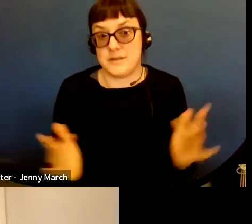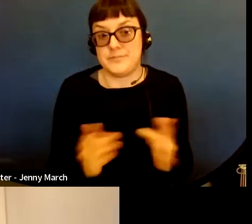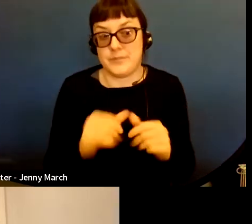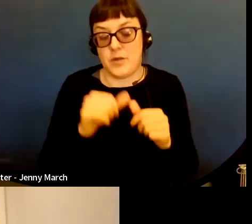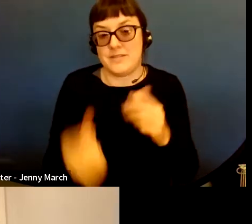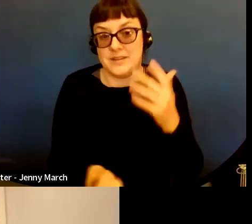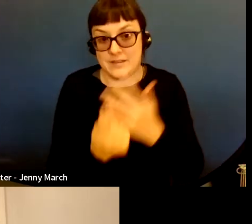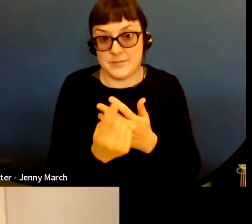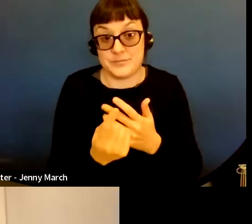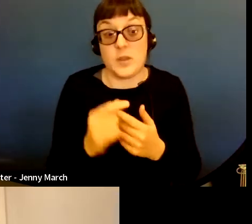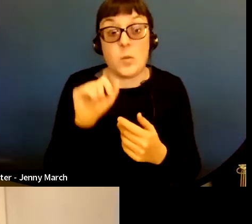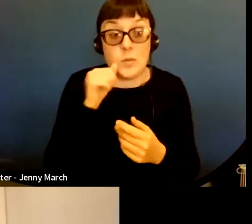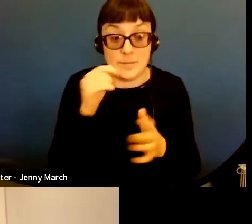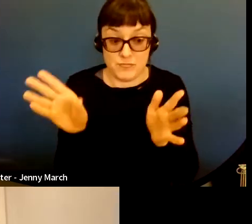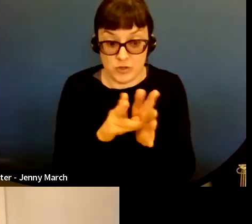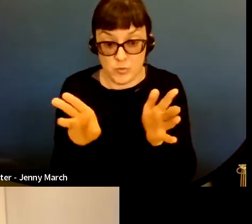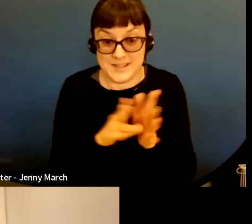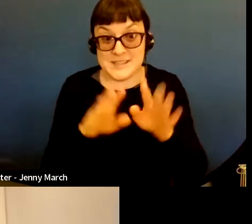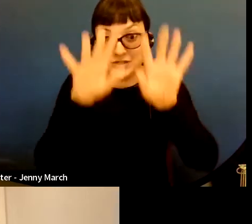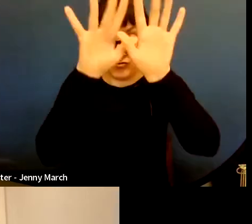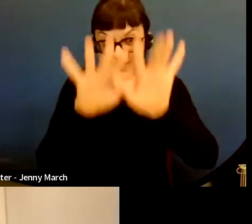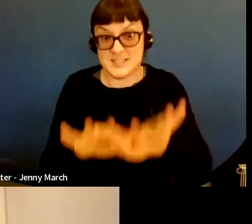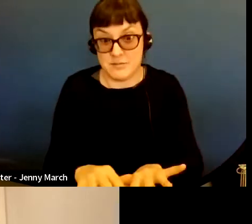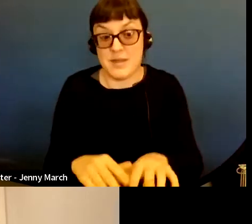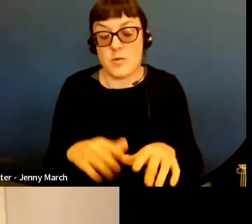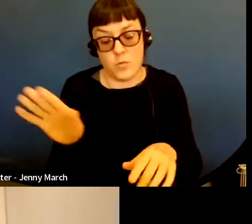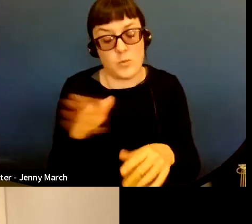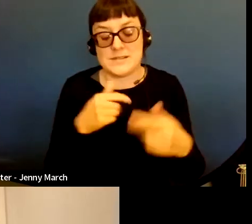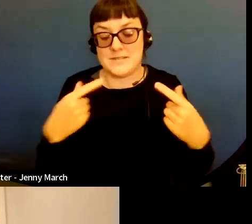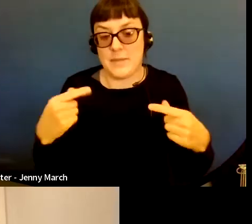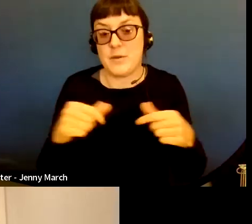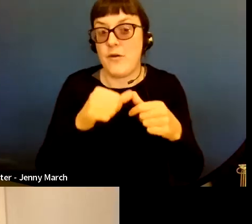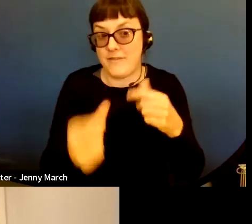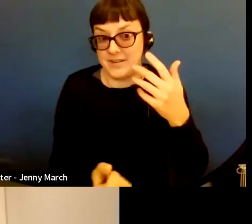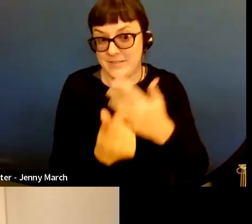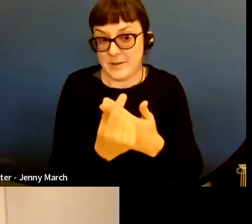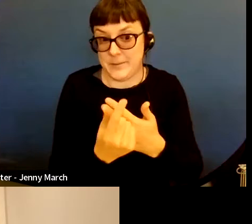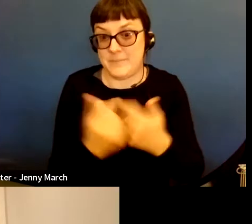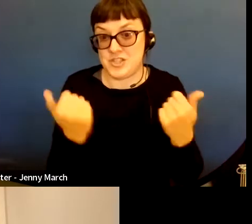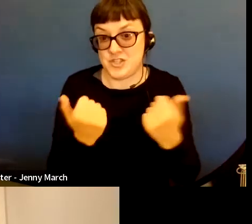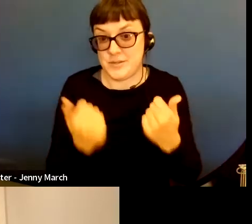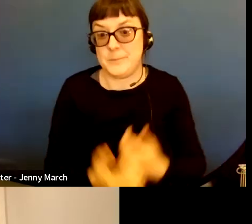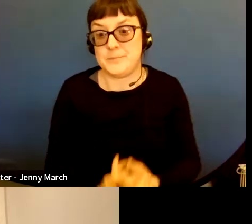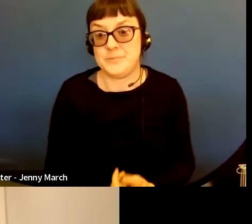event. Recording and transcripts are always made available after events as well.